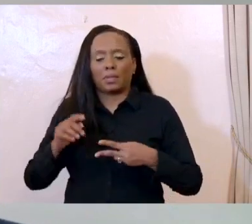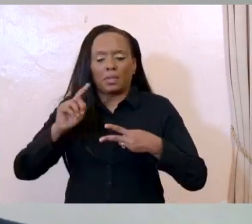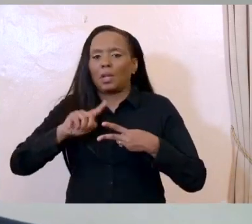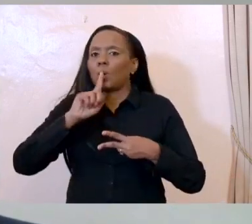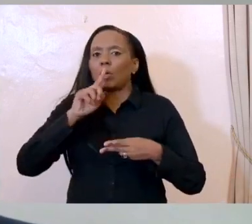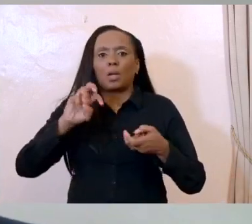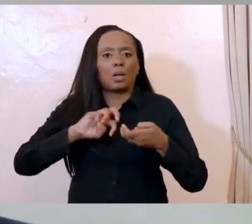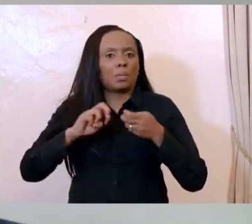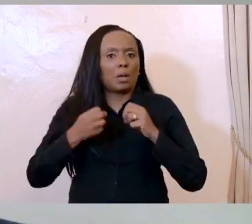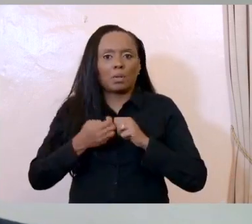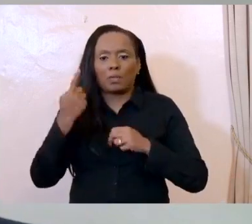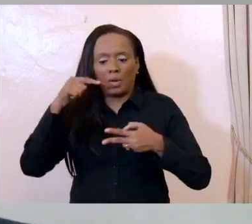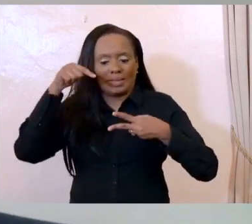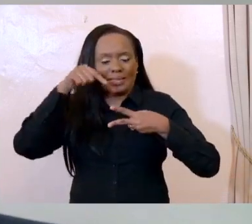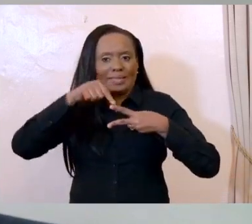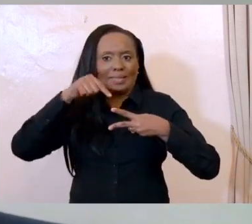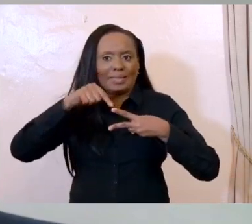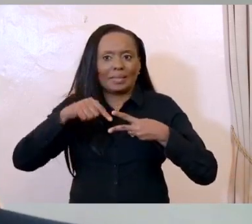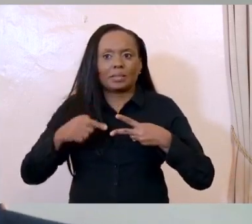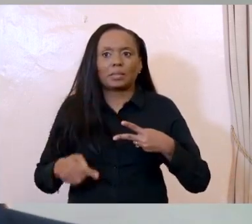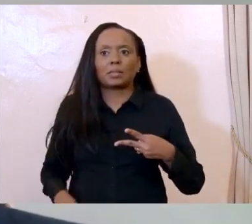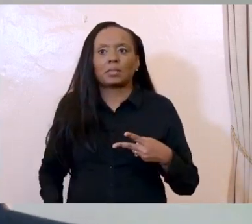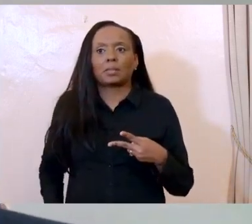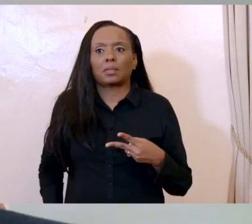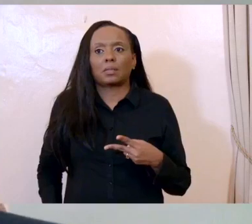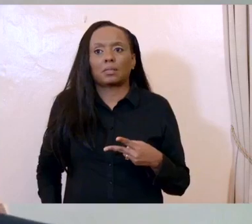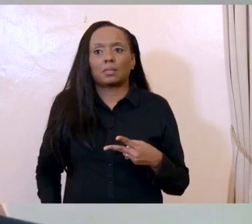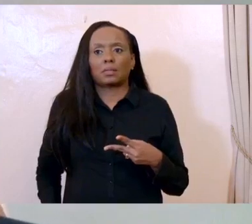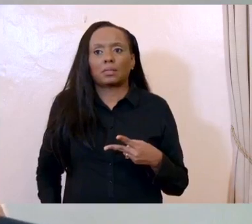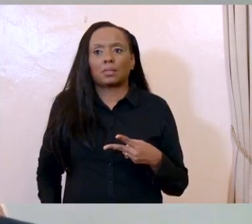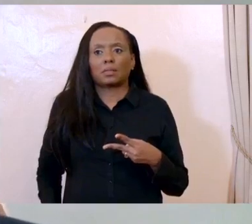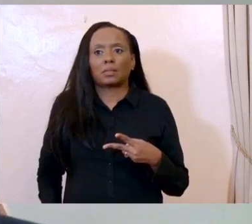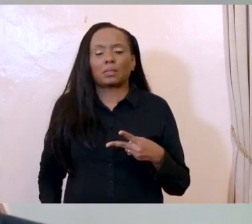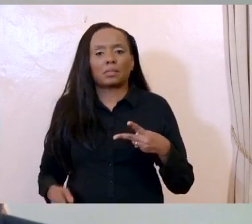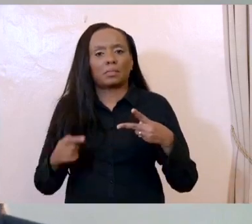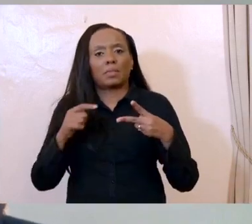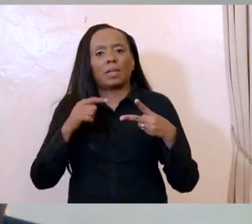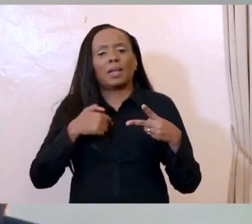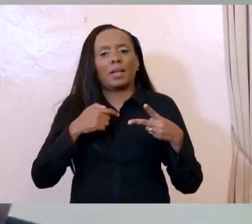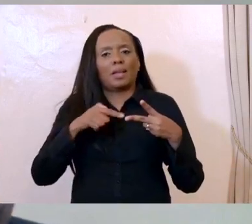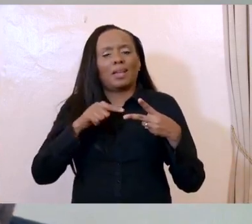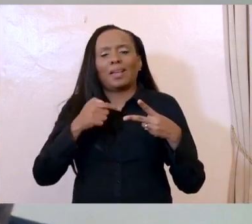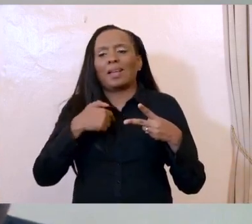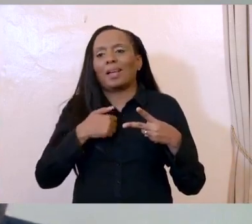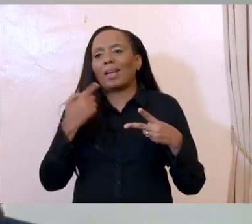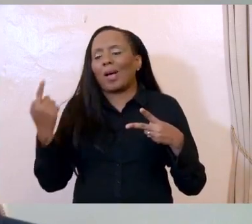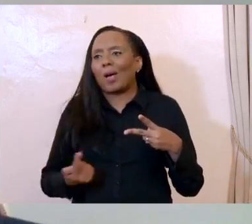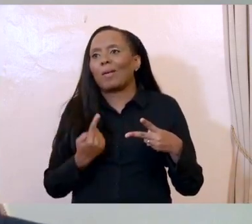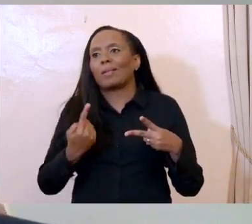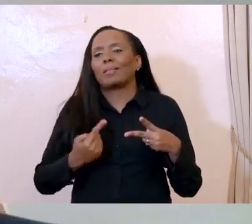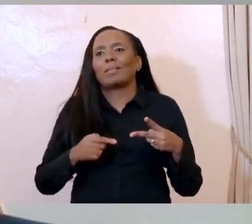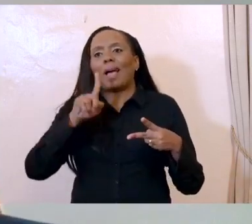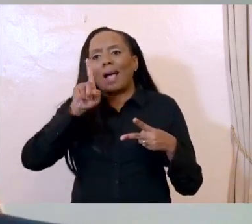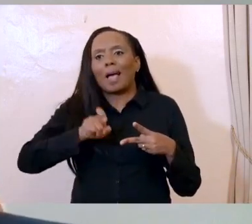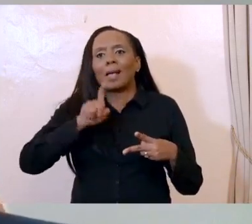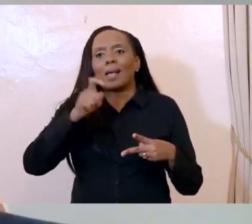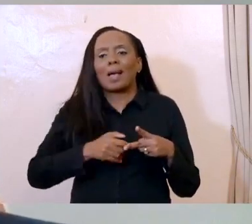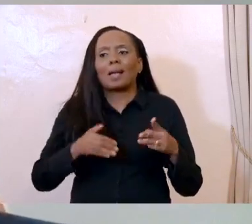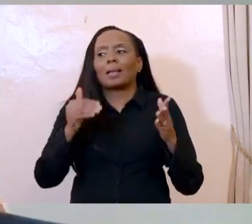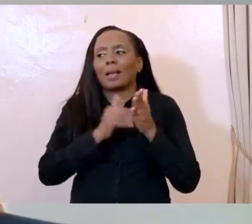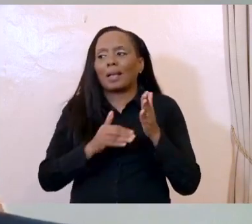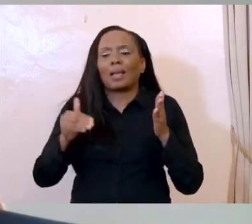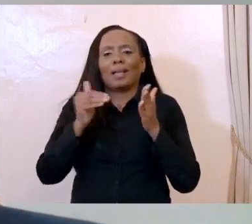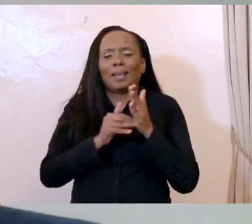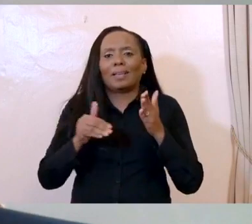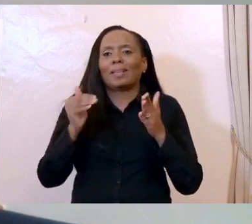population. And also, I know I sound a bit like a stock record, keep asking this question every time we have a press conference,